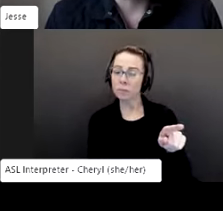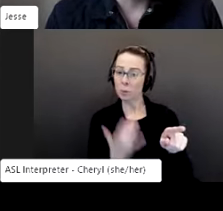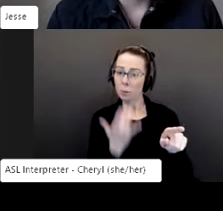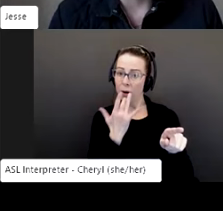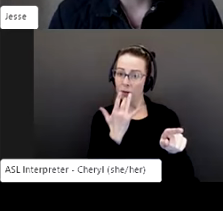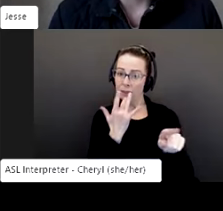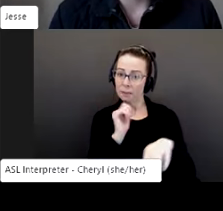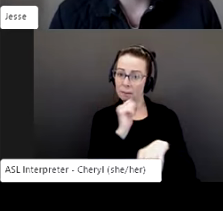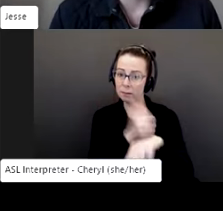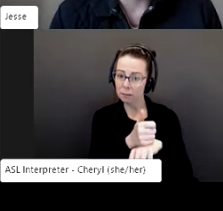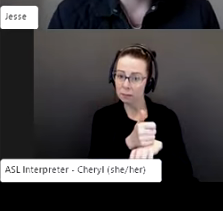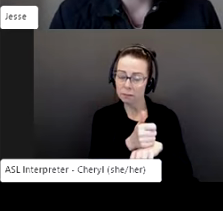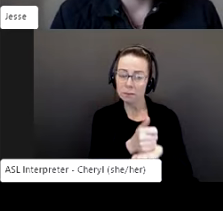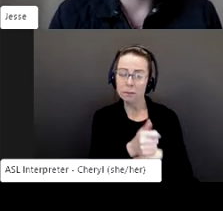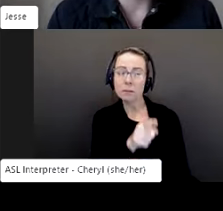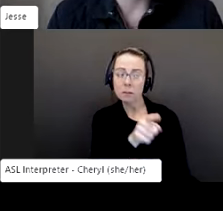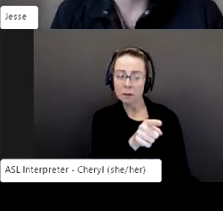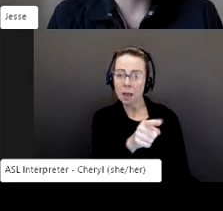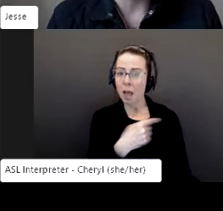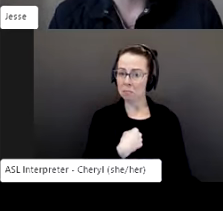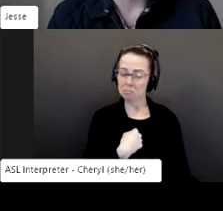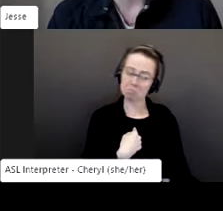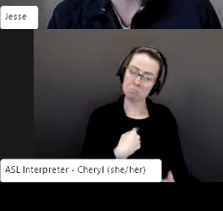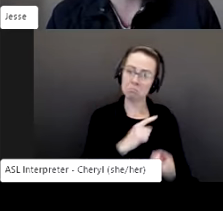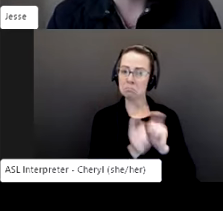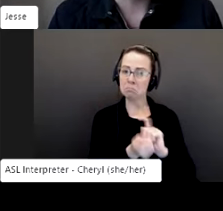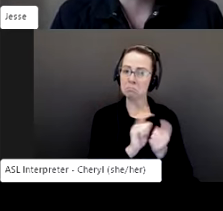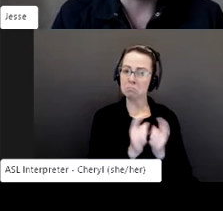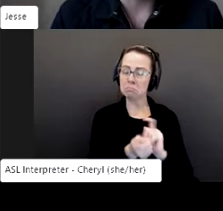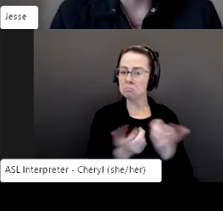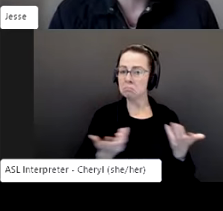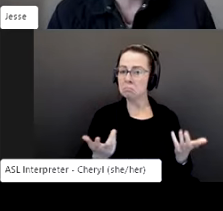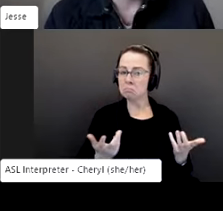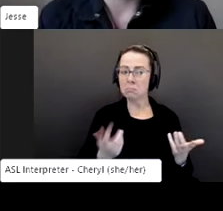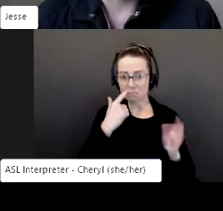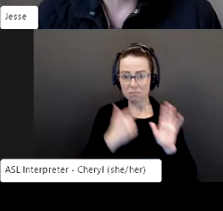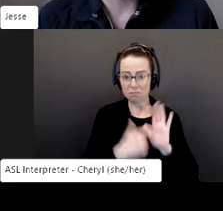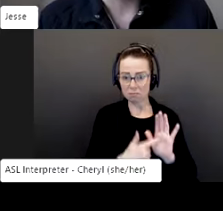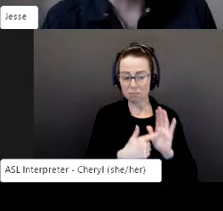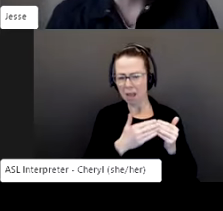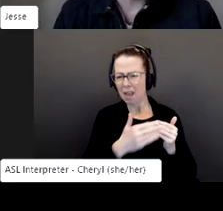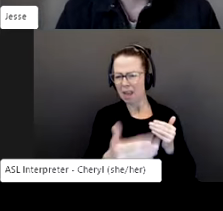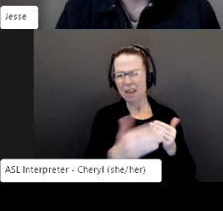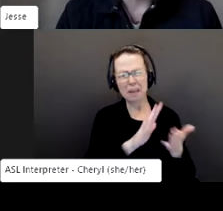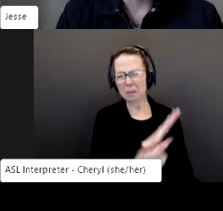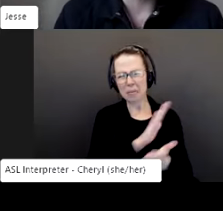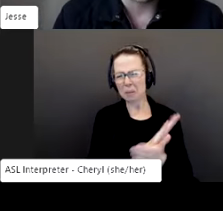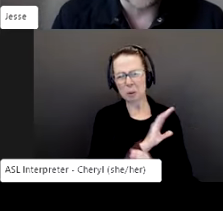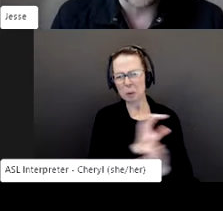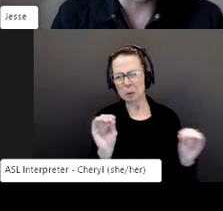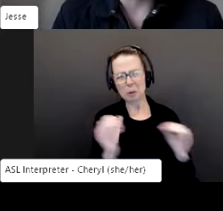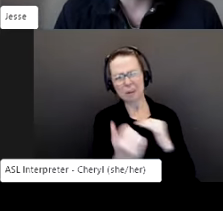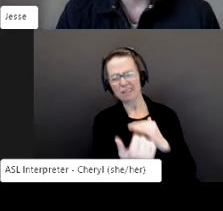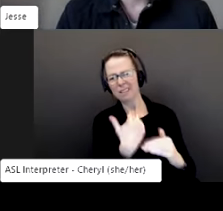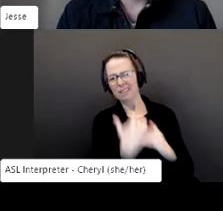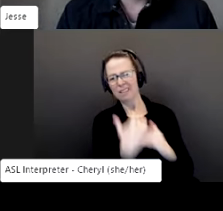example showing that you can change how those things get delivered to you. So if you want to go paperless and you want them to not mail you things, you can set